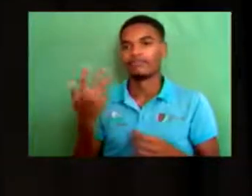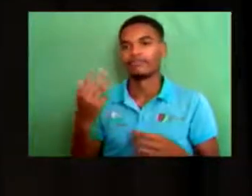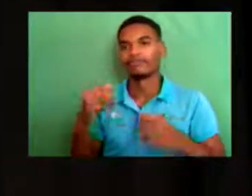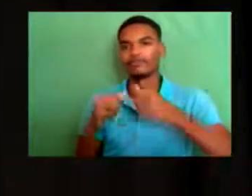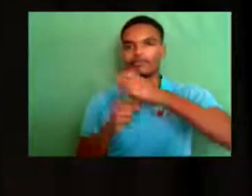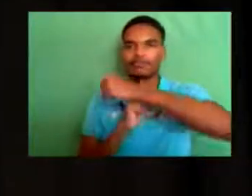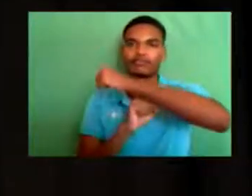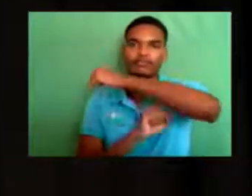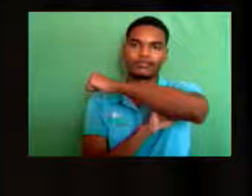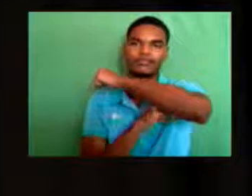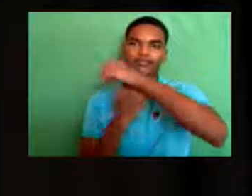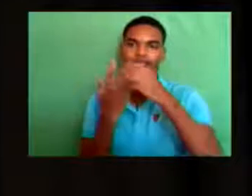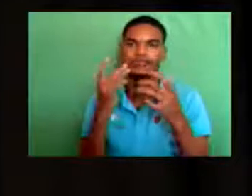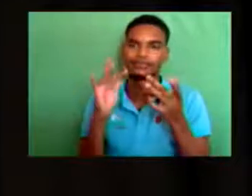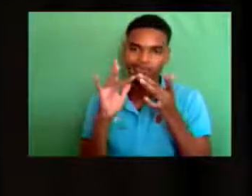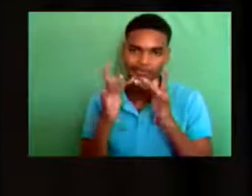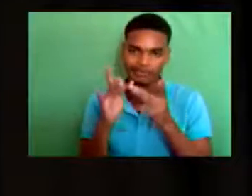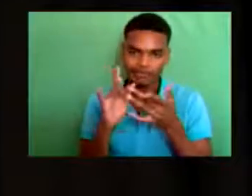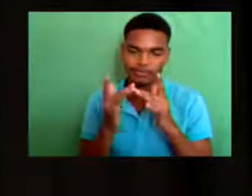that